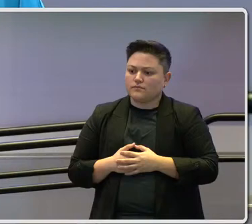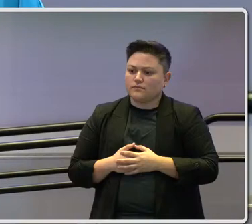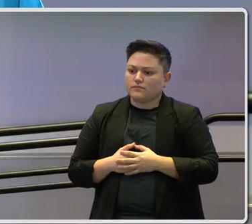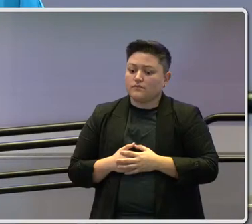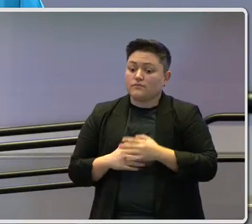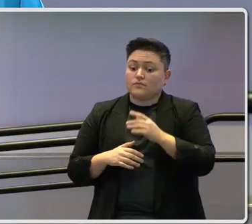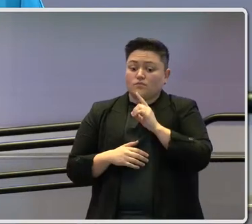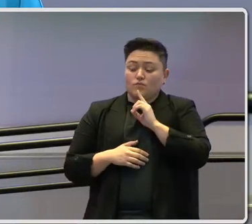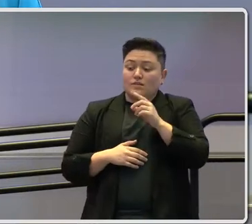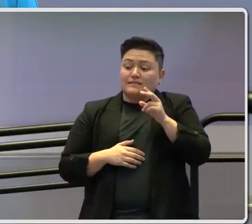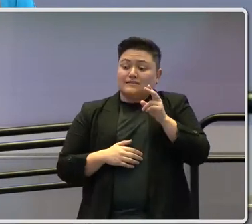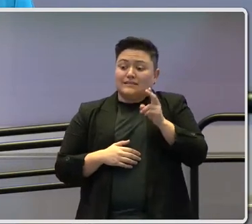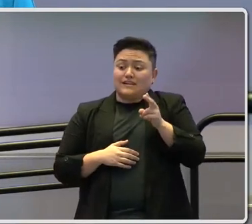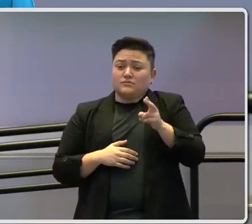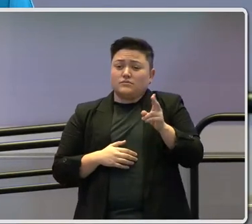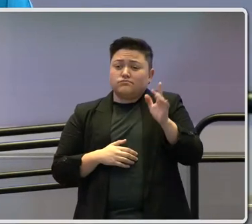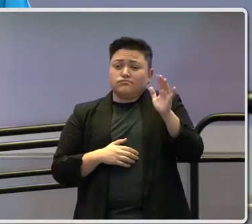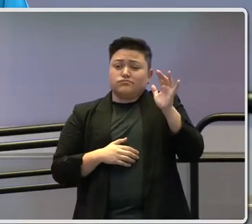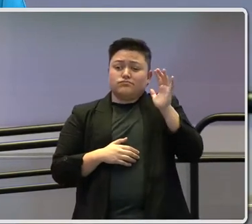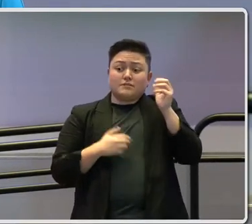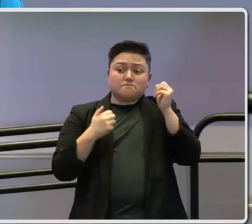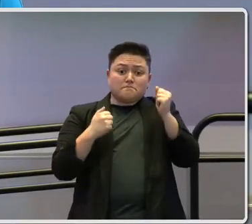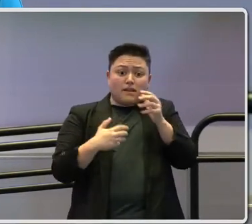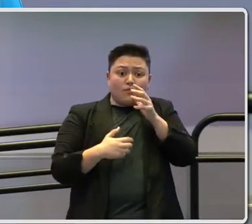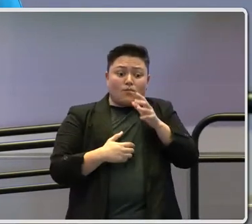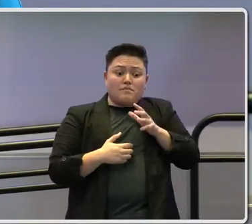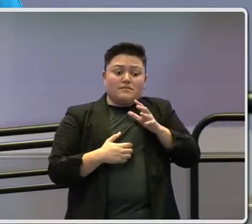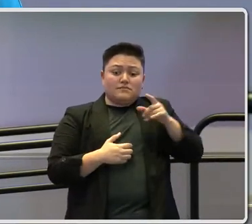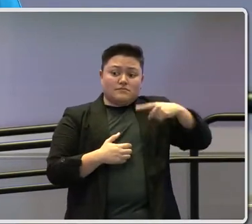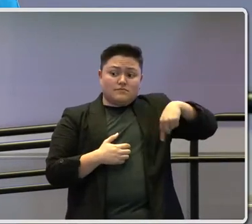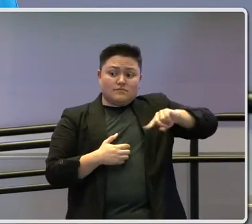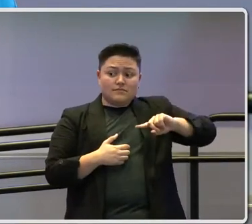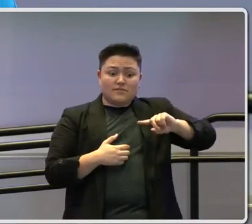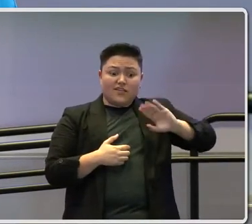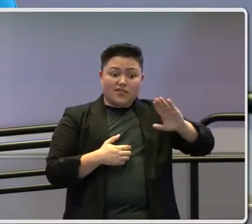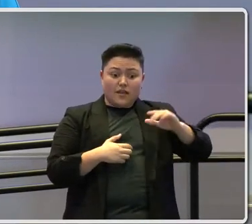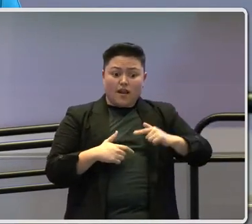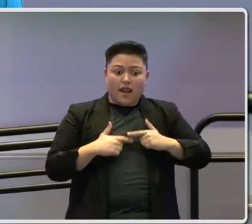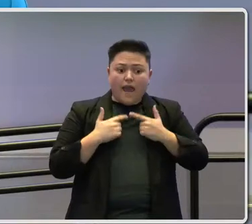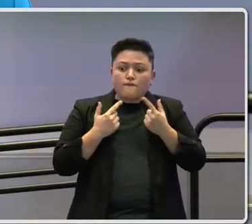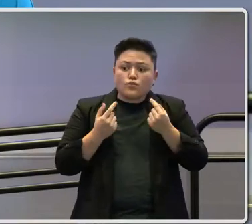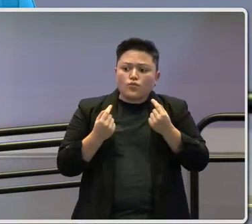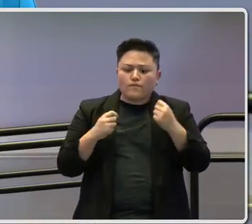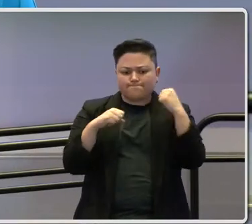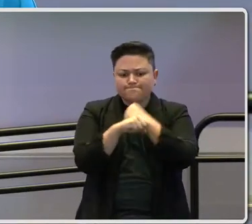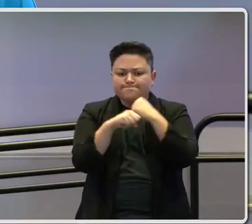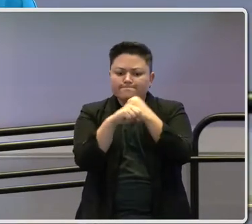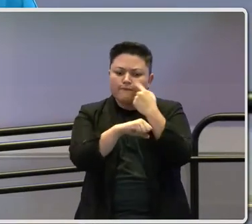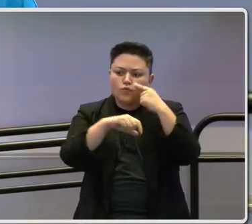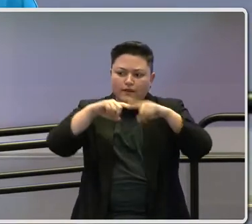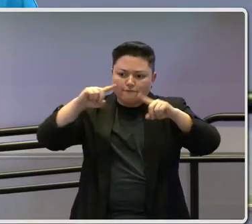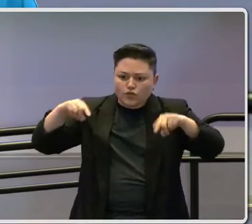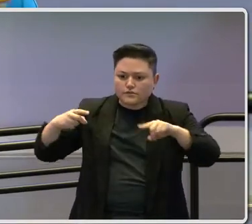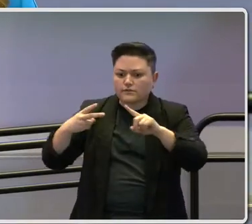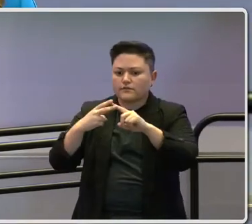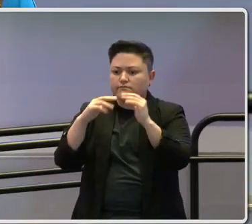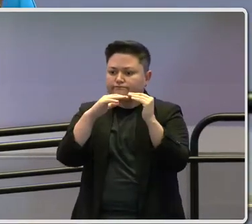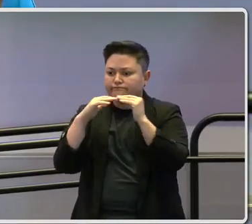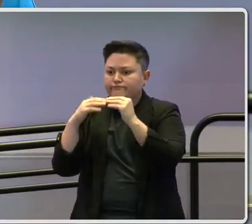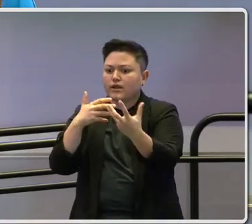Throughout history, inspiring women have dedicated their lives to advocating for diversity, equity, and